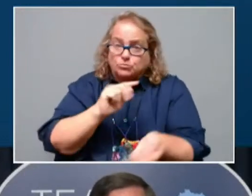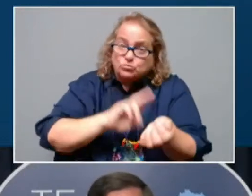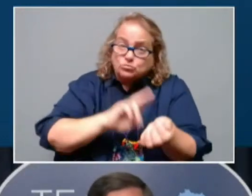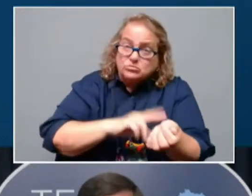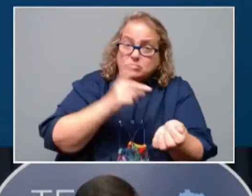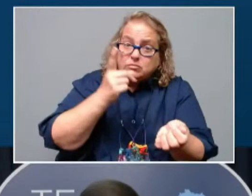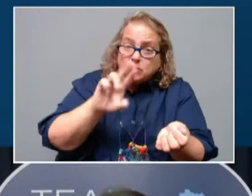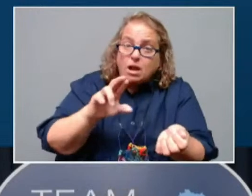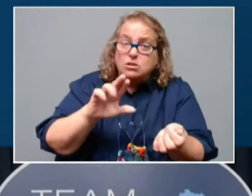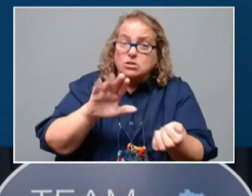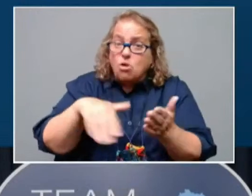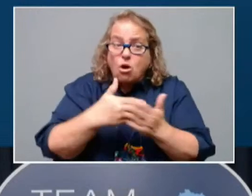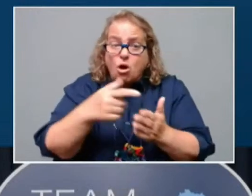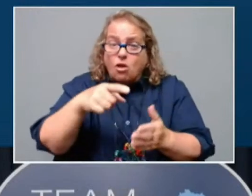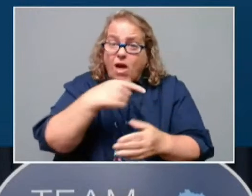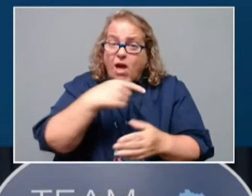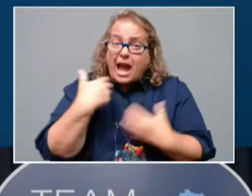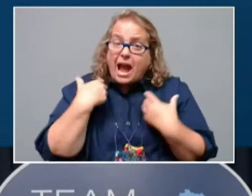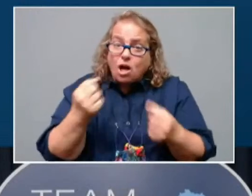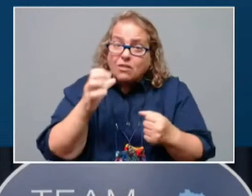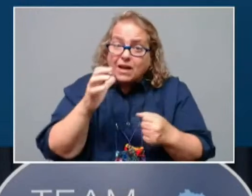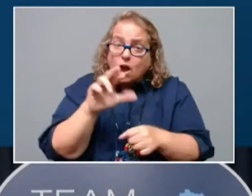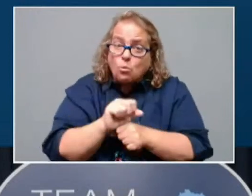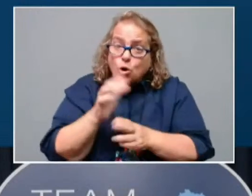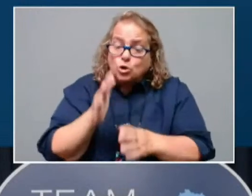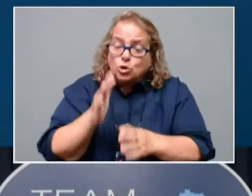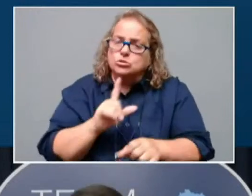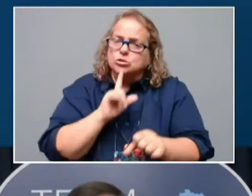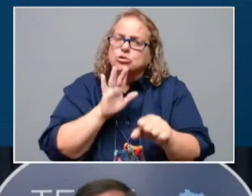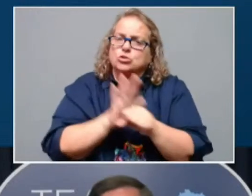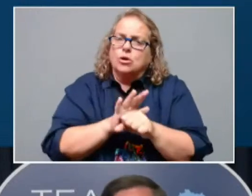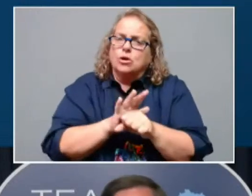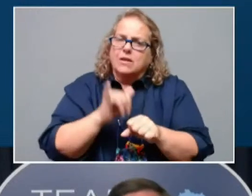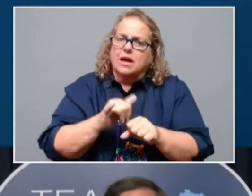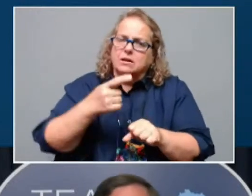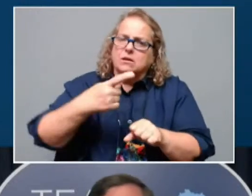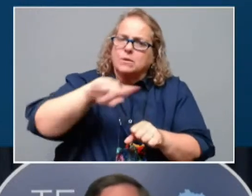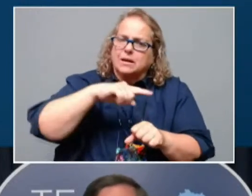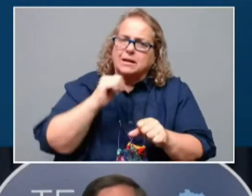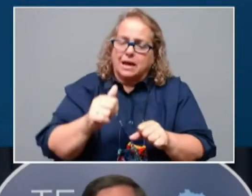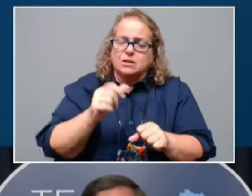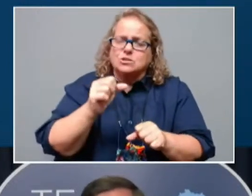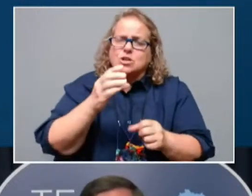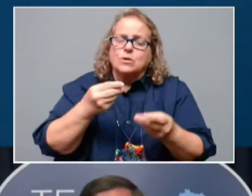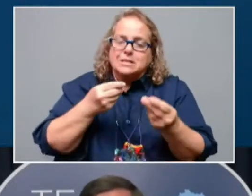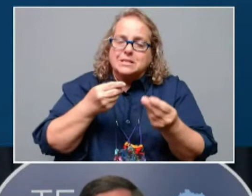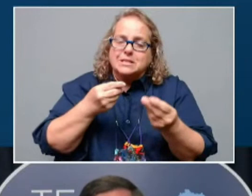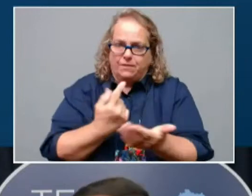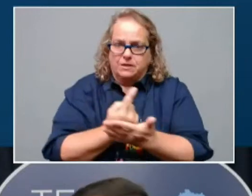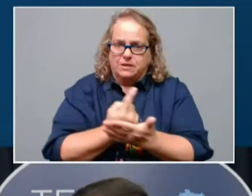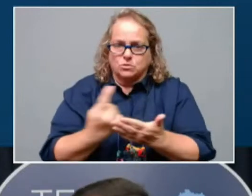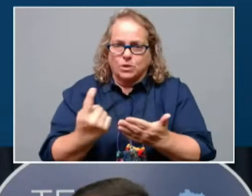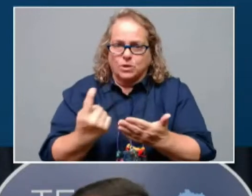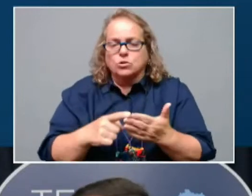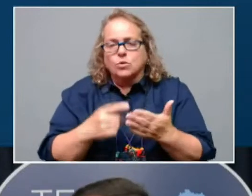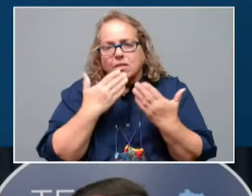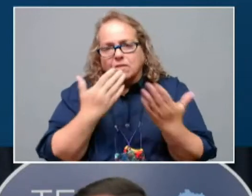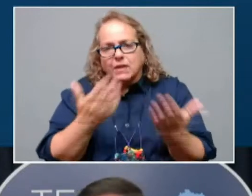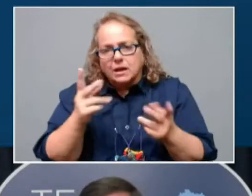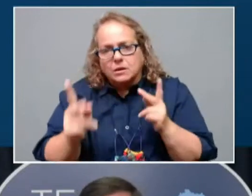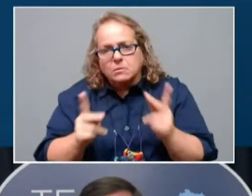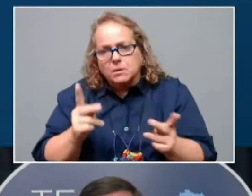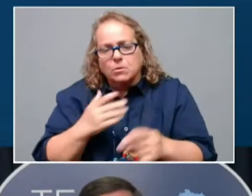we need your help. Spend part of this week thanking those around you. I was able to go to